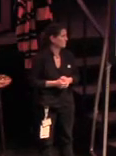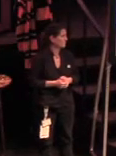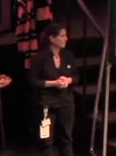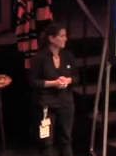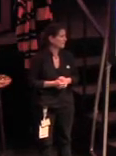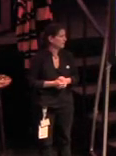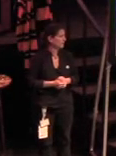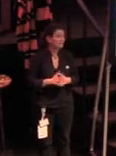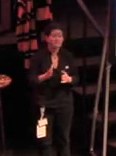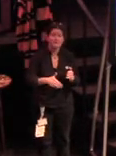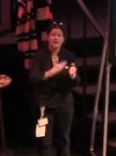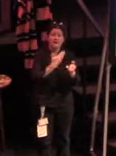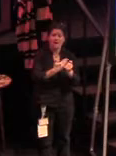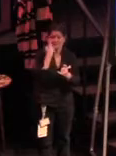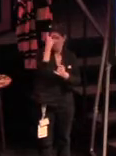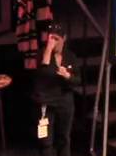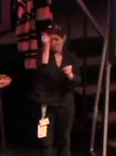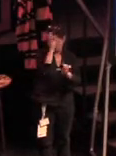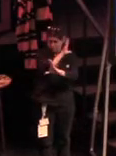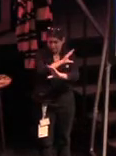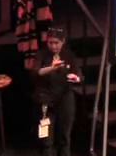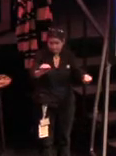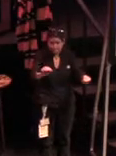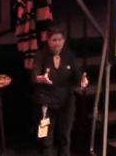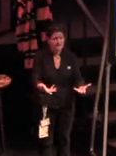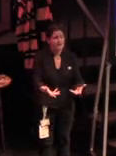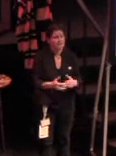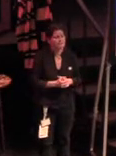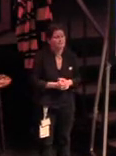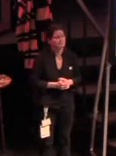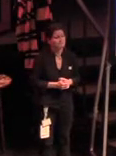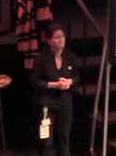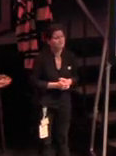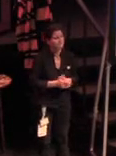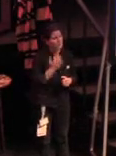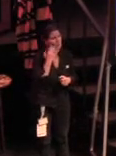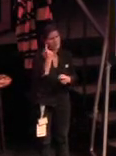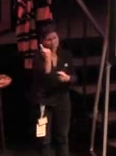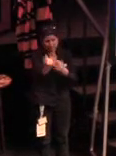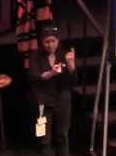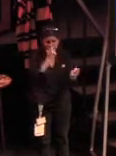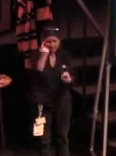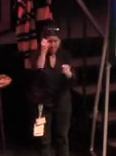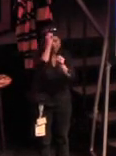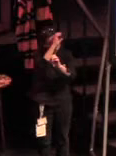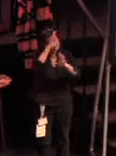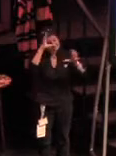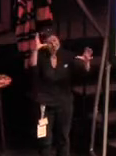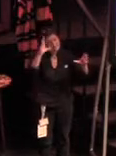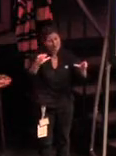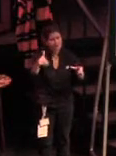The final thought I want to leave you with today is that when you're thinking about inclusion, it's the holistic